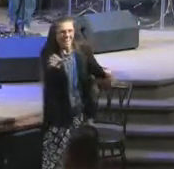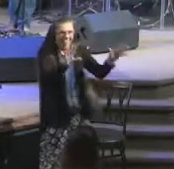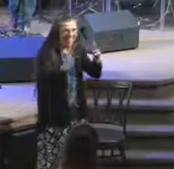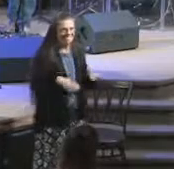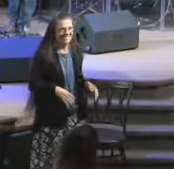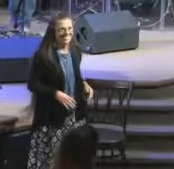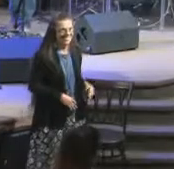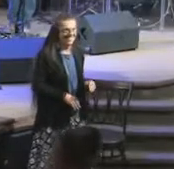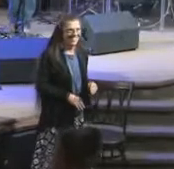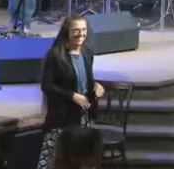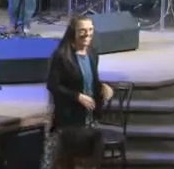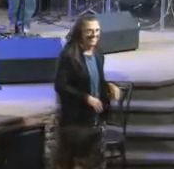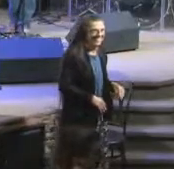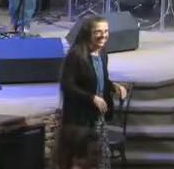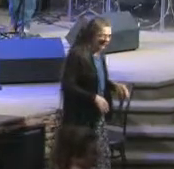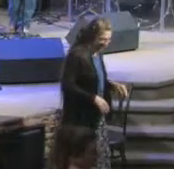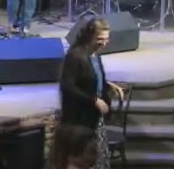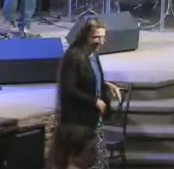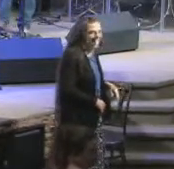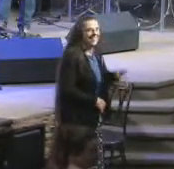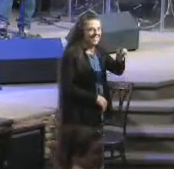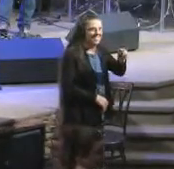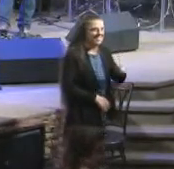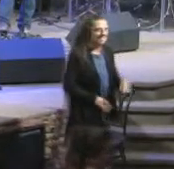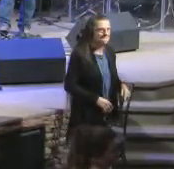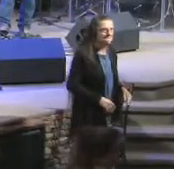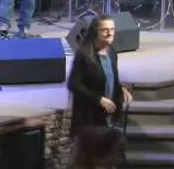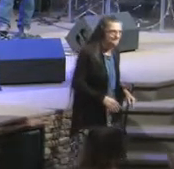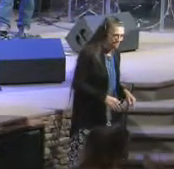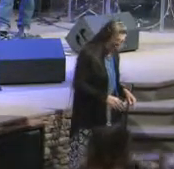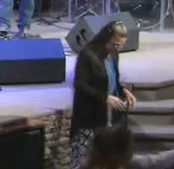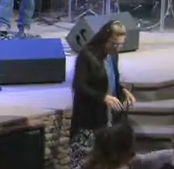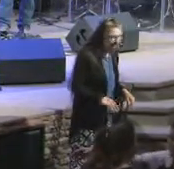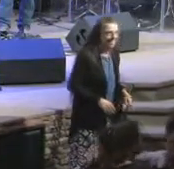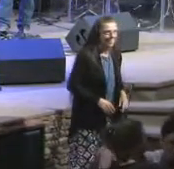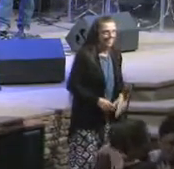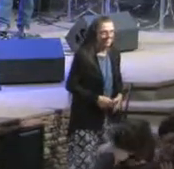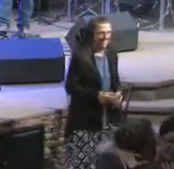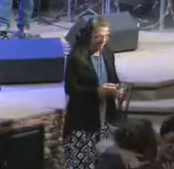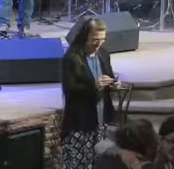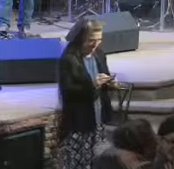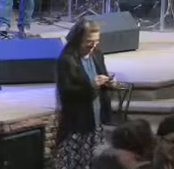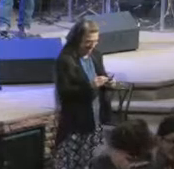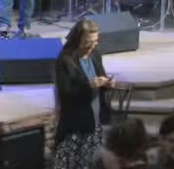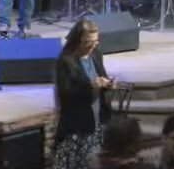let them know you're happy to see them in the house of the Lord this morning.